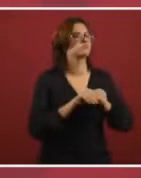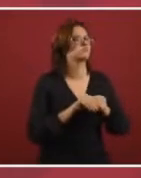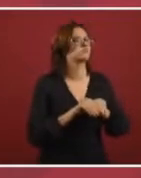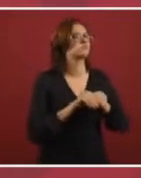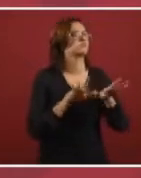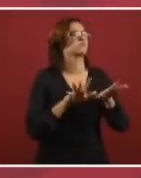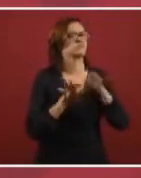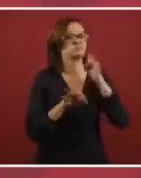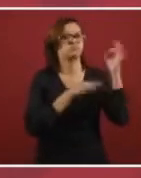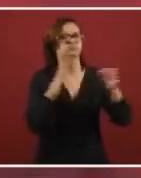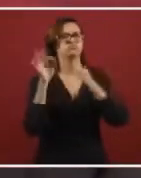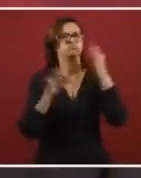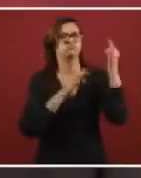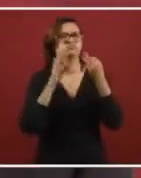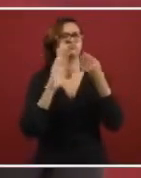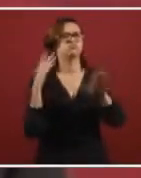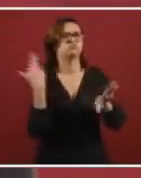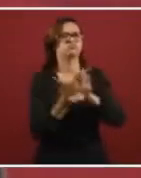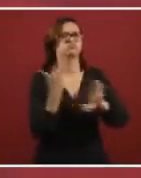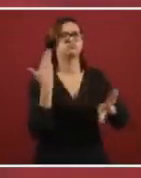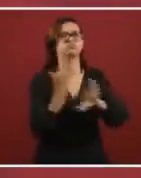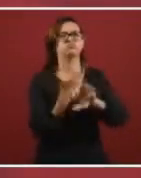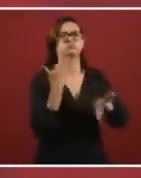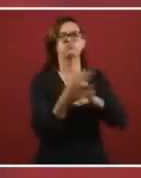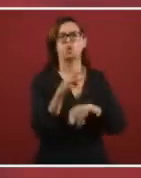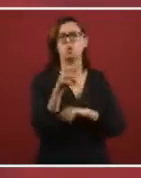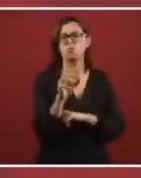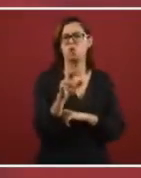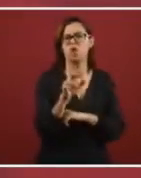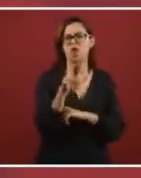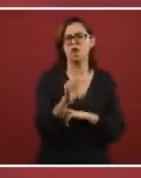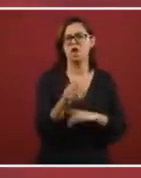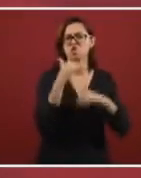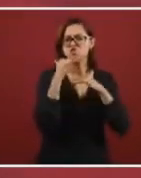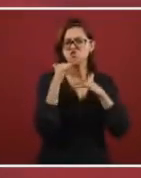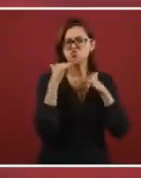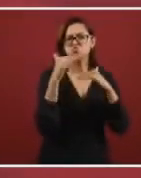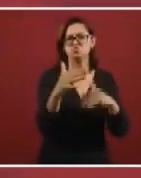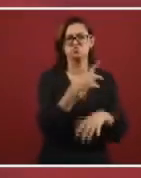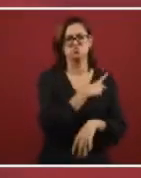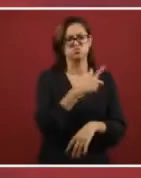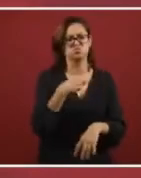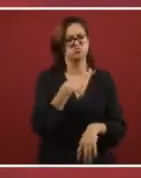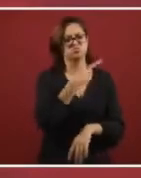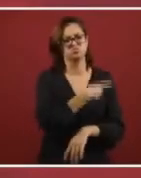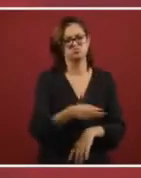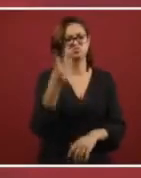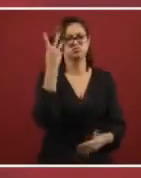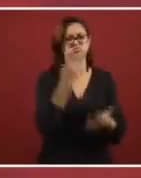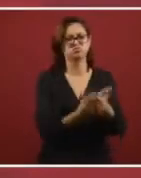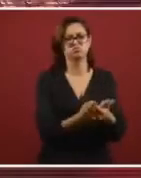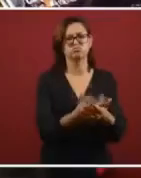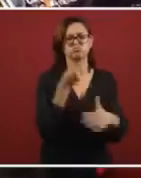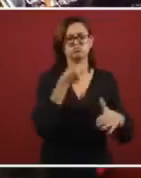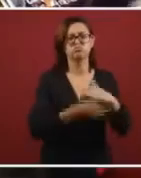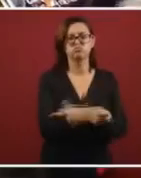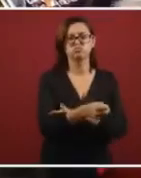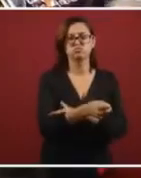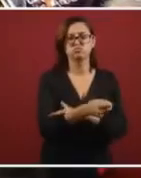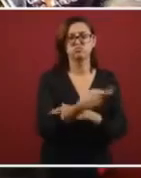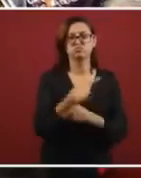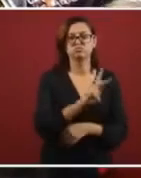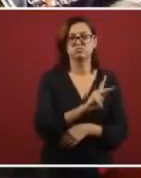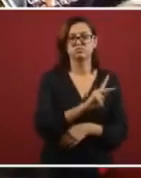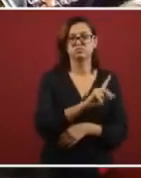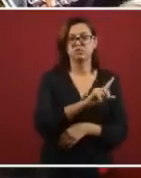publicly, diciendo, they would say one thing, that Moreira is corrupt casa. And he needs to go to jail.